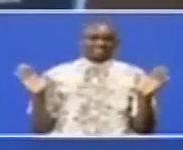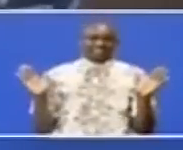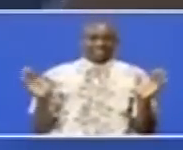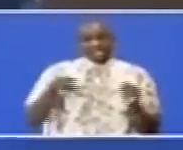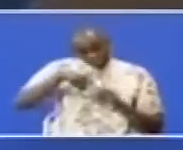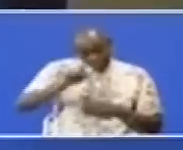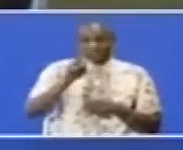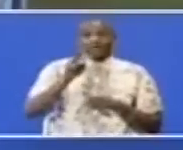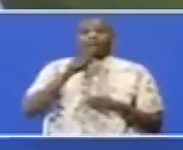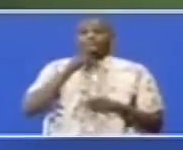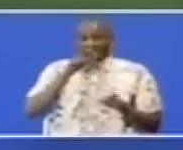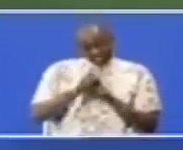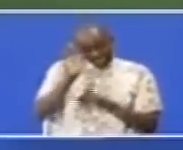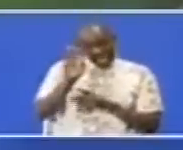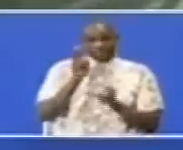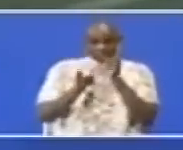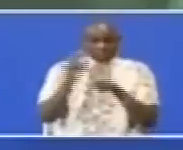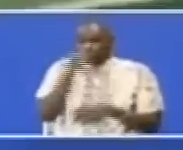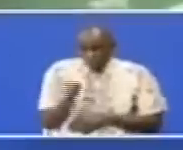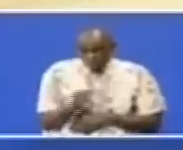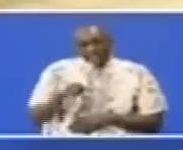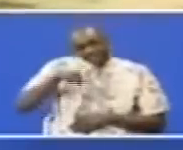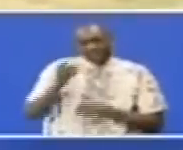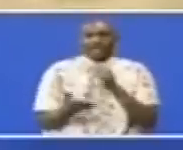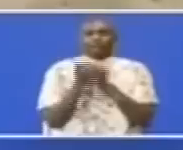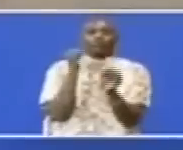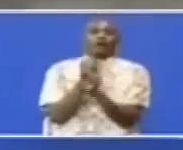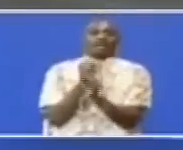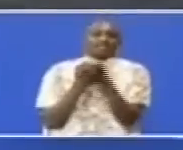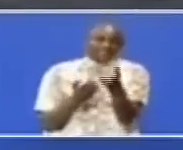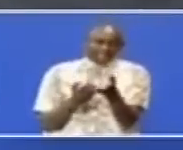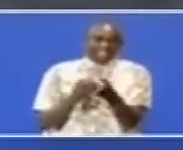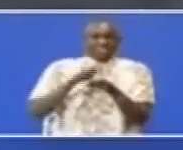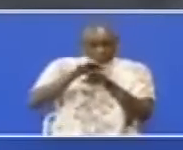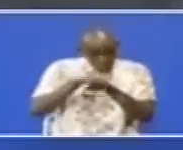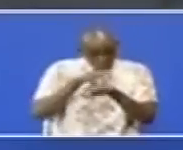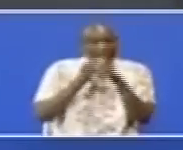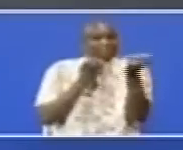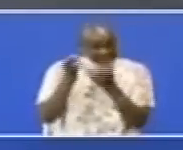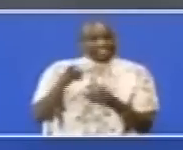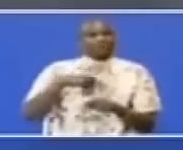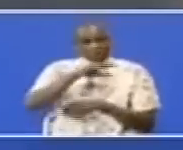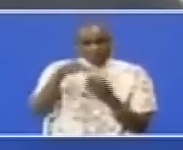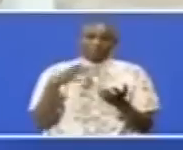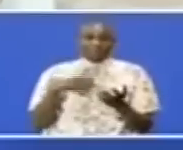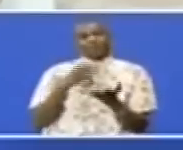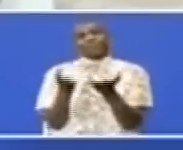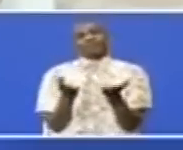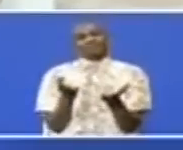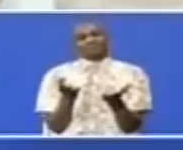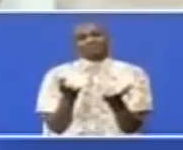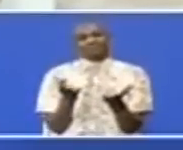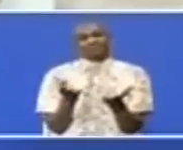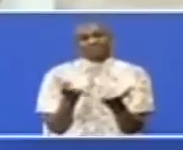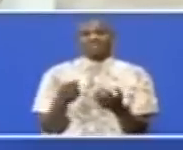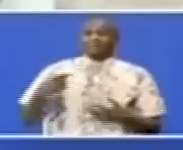His 22-year-old brother Michael Aswani helps him with most of the work. It's slowly becoming a business with clients bringing in their clothes.